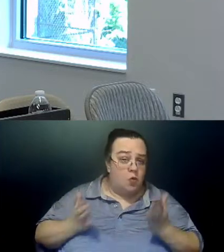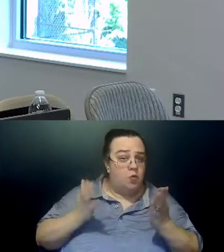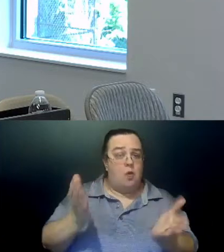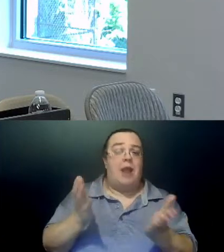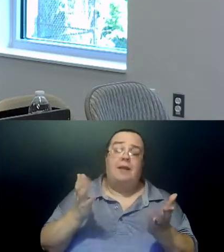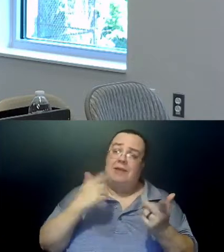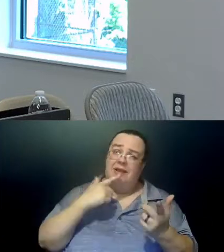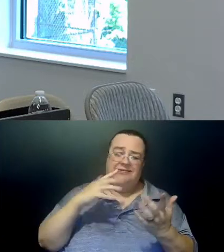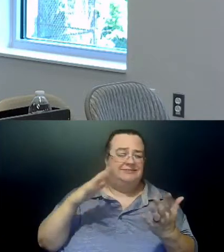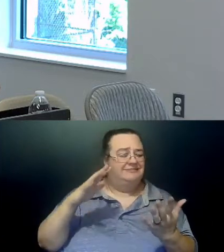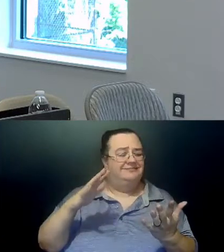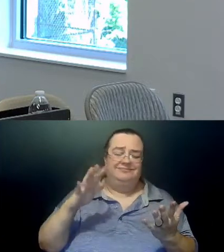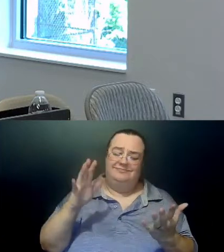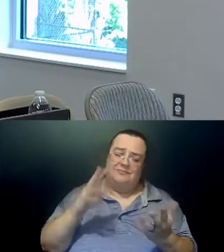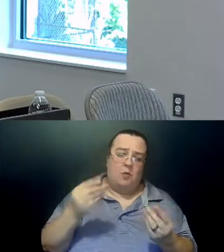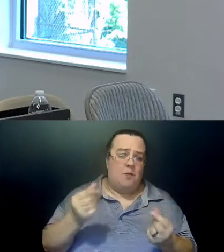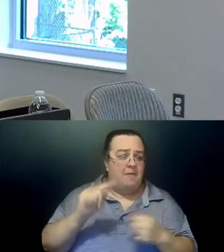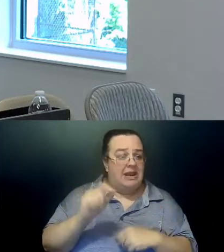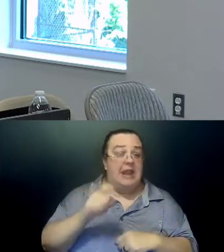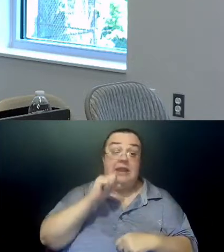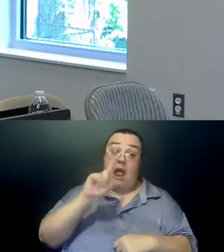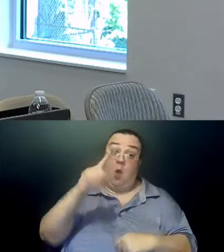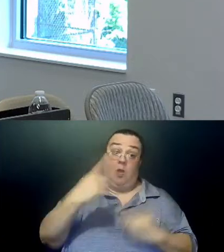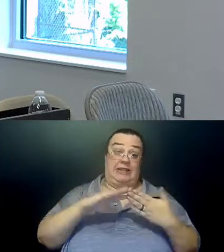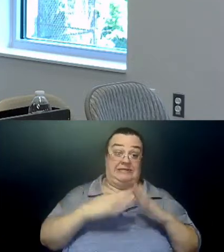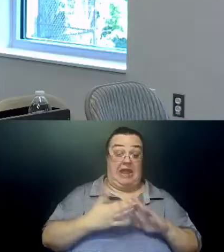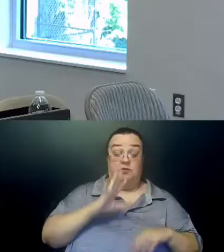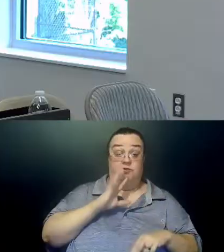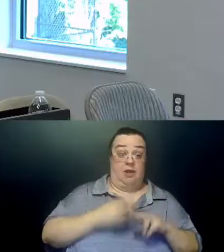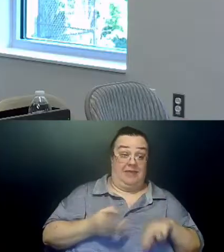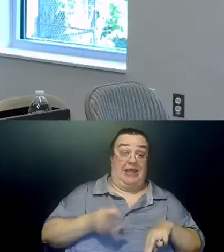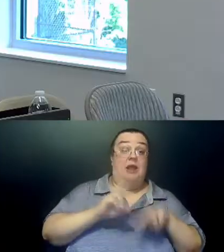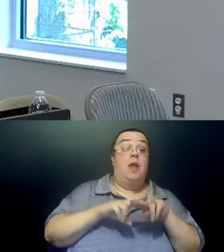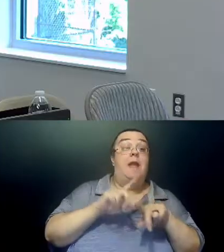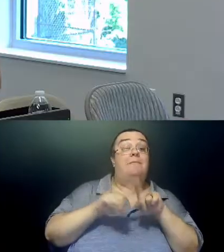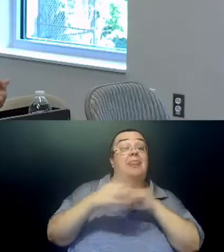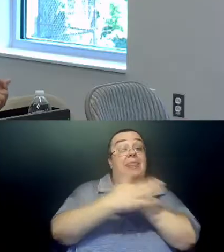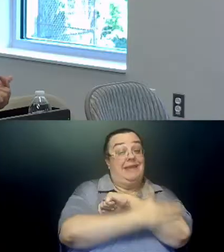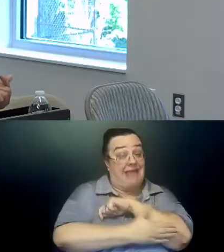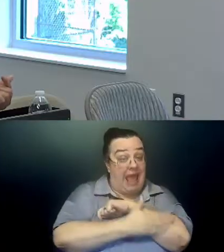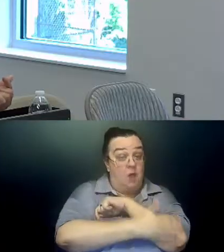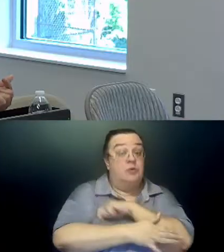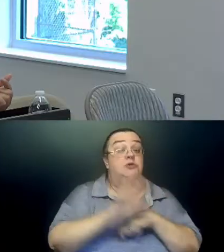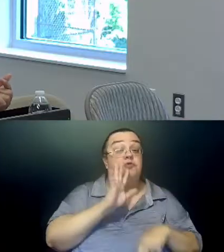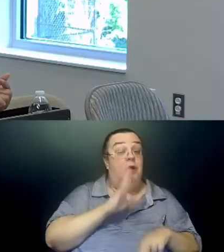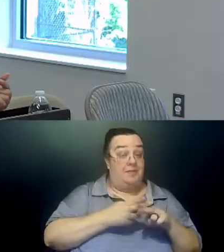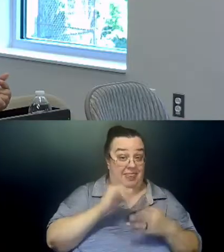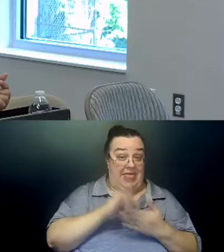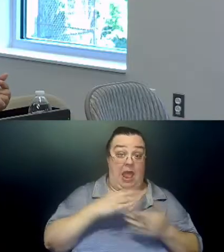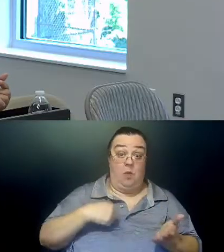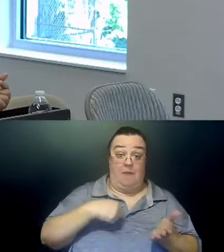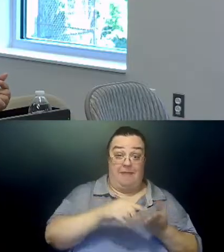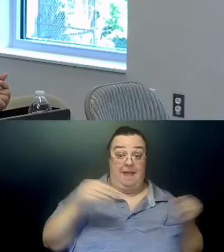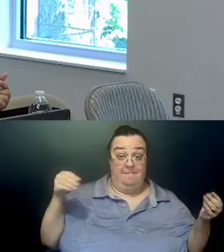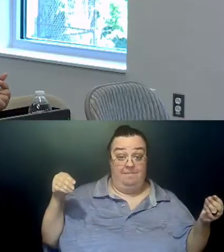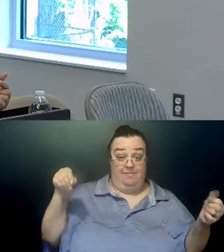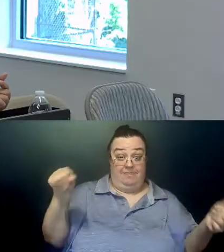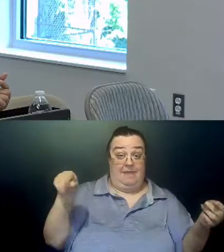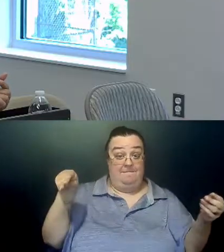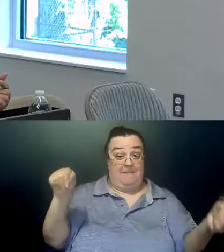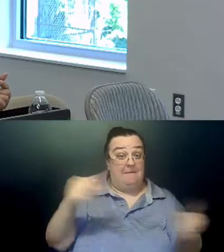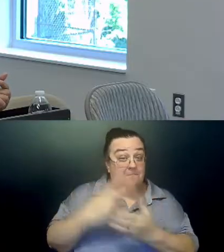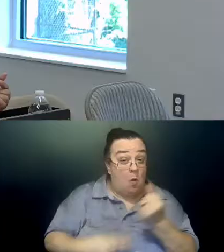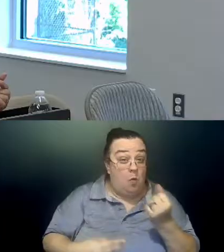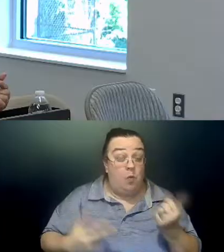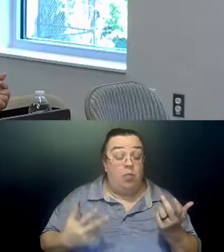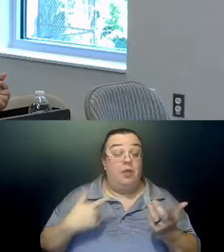taxes, because not only is the town talking about increasing, so is the county, and we pay both. And we pay for